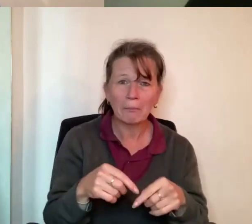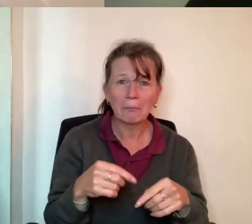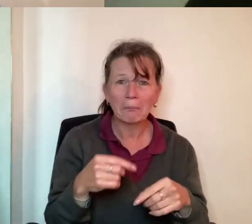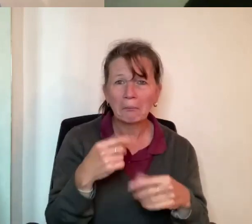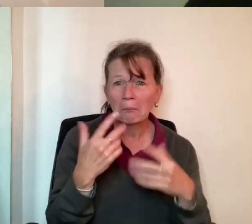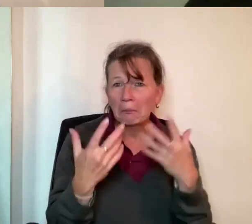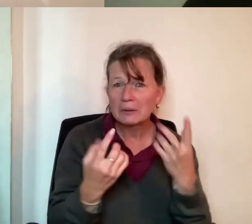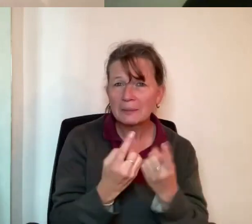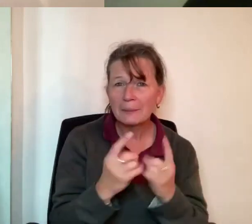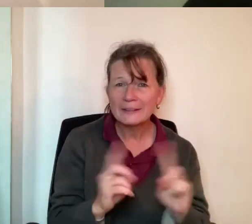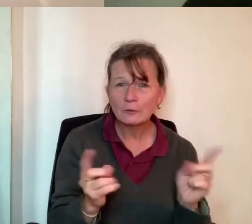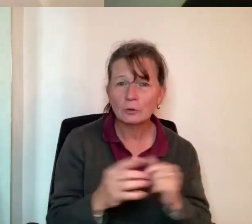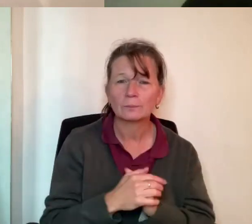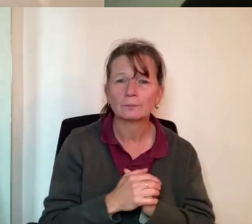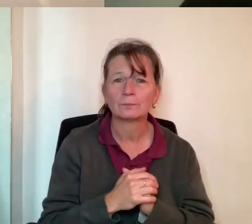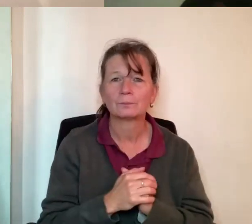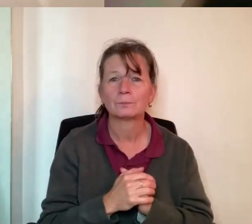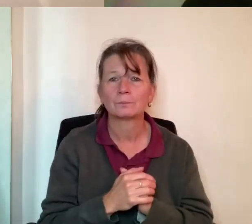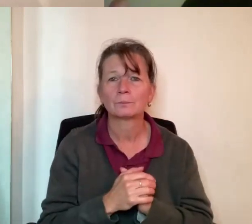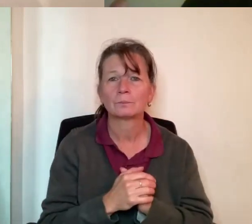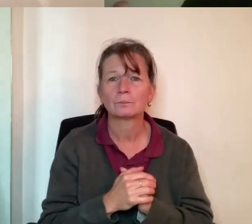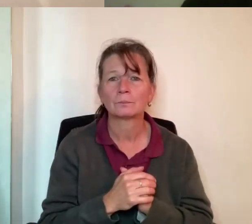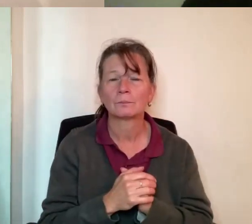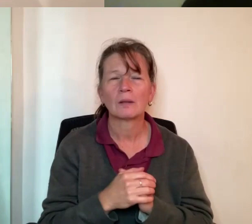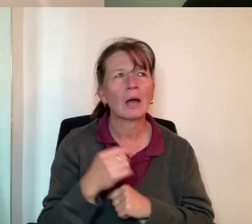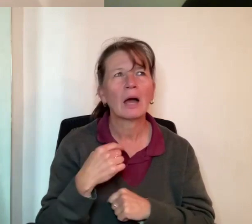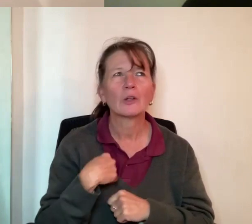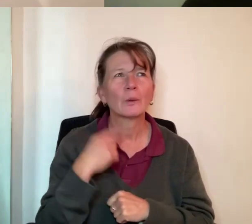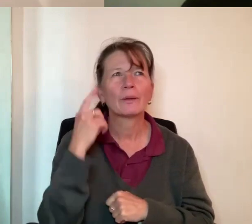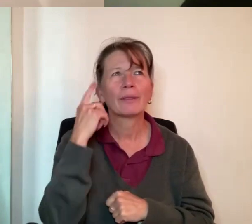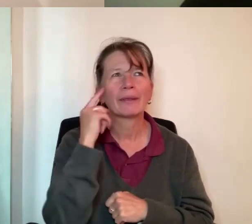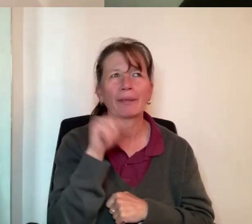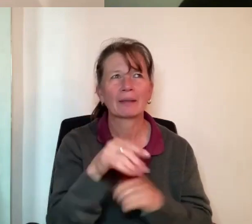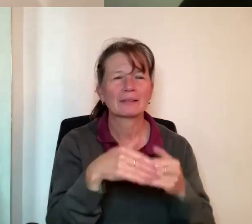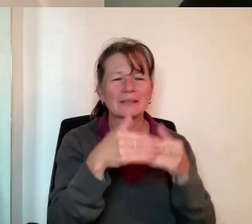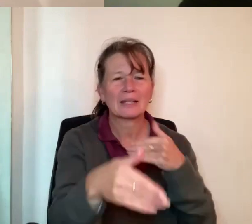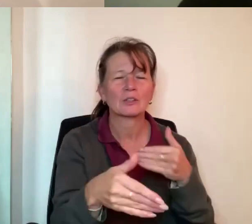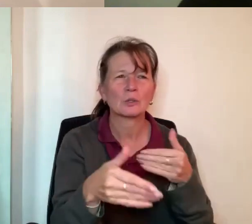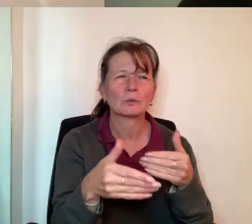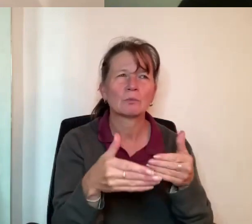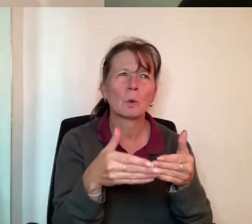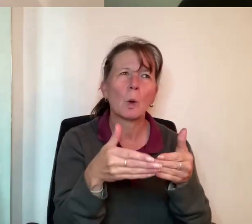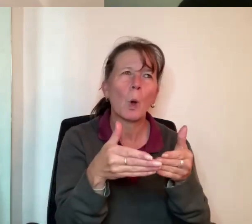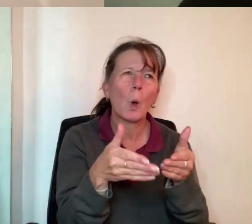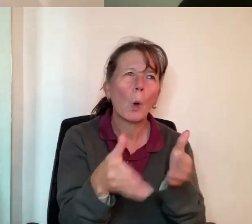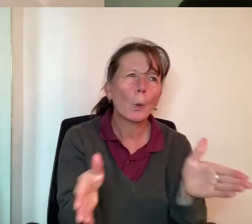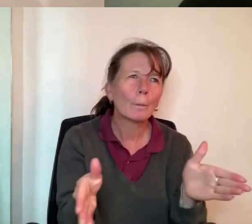I don't think of that stage as being open as such, but it's about being